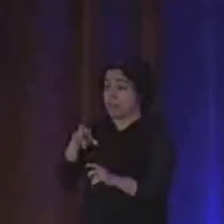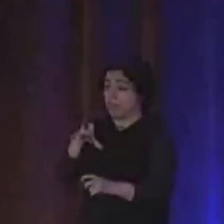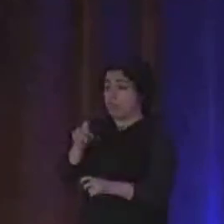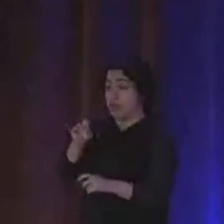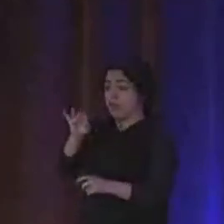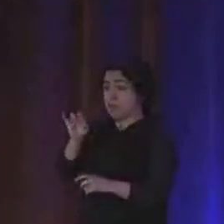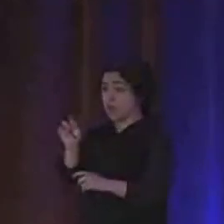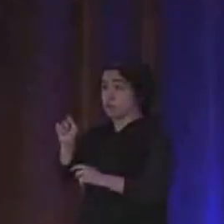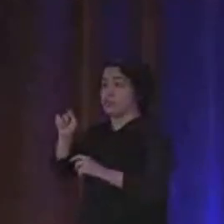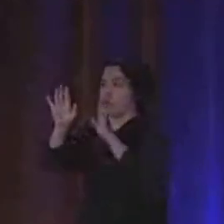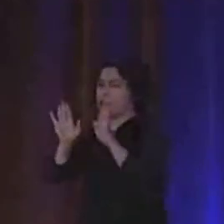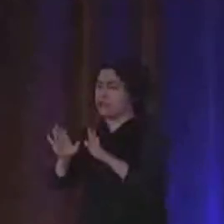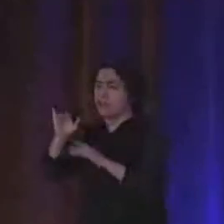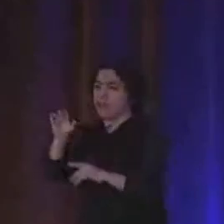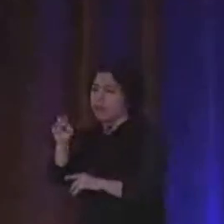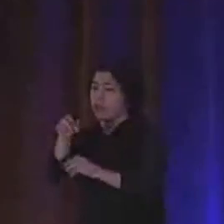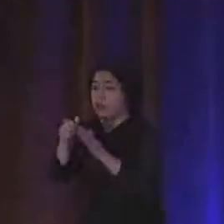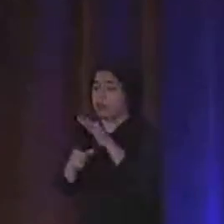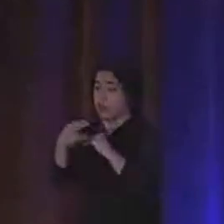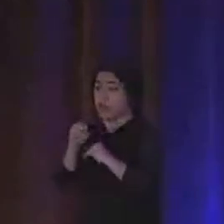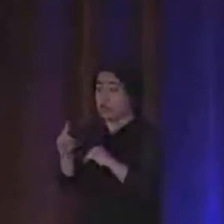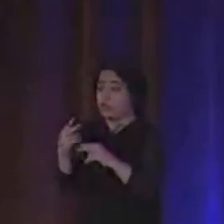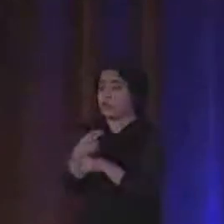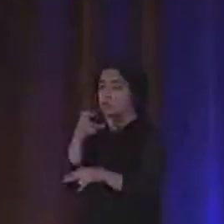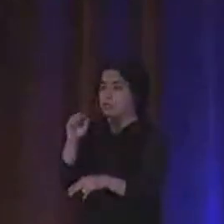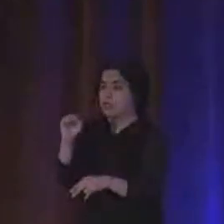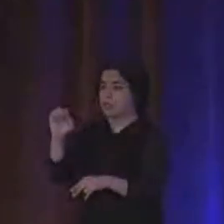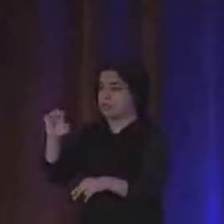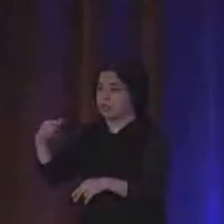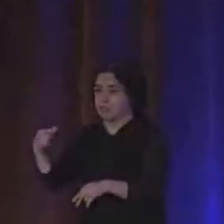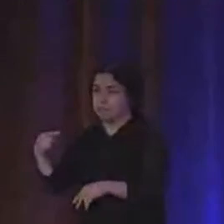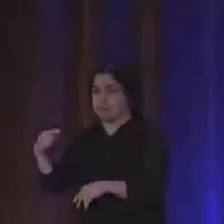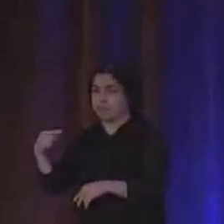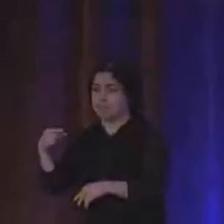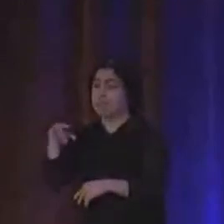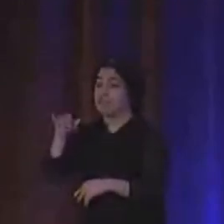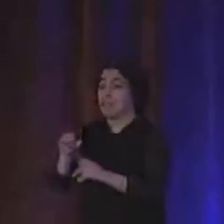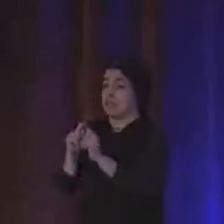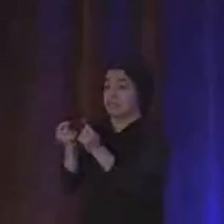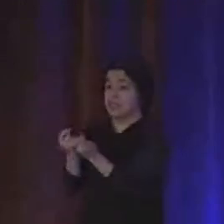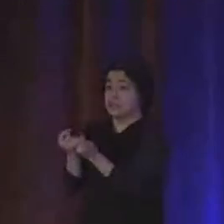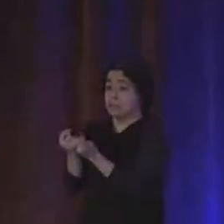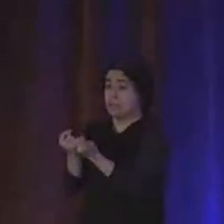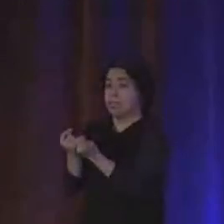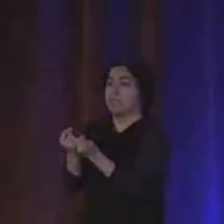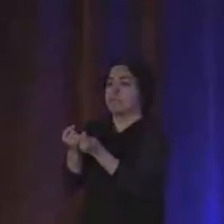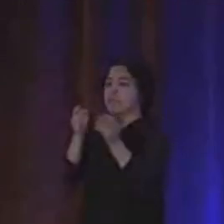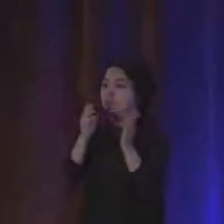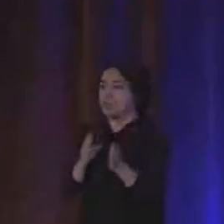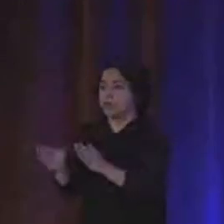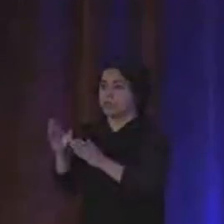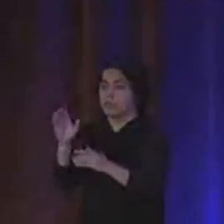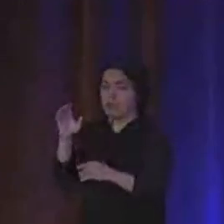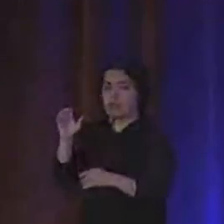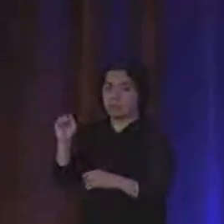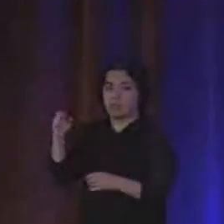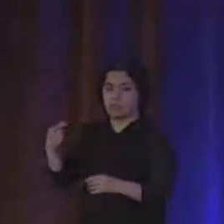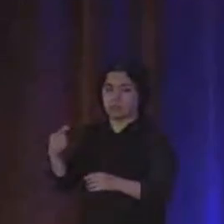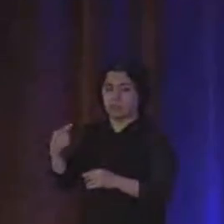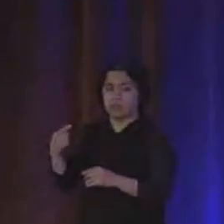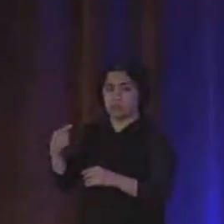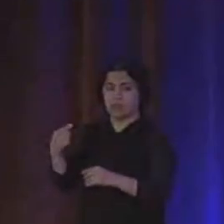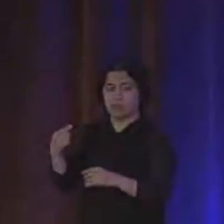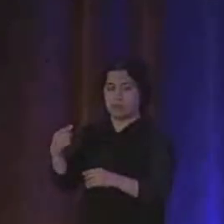hood, it uses an SVG. And their team preps their SVG in a way where they set it